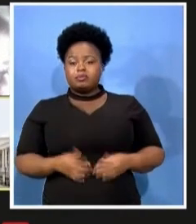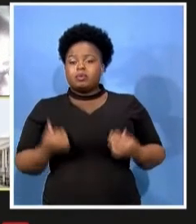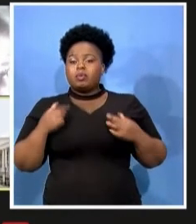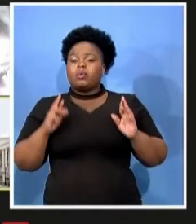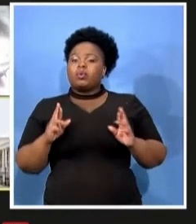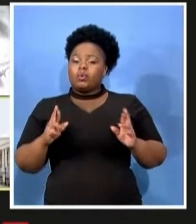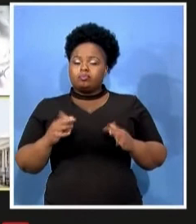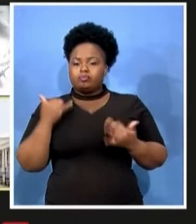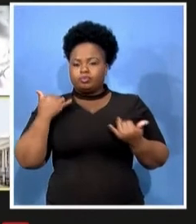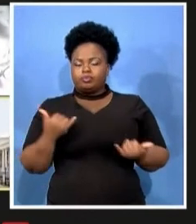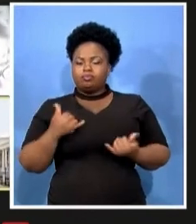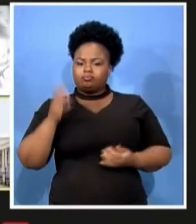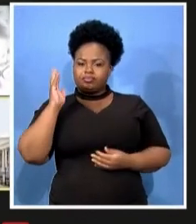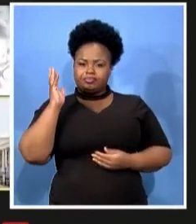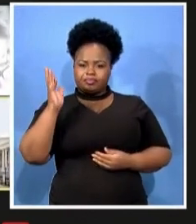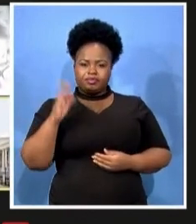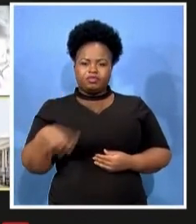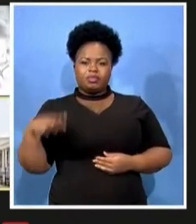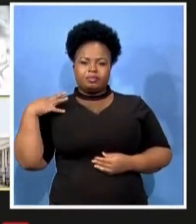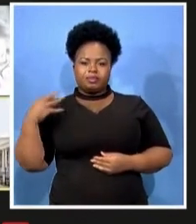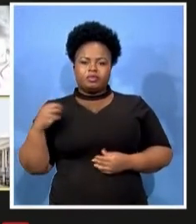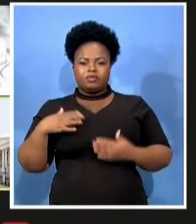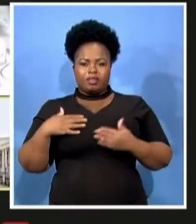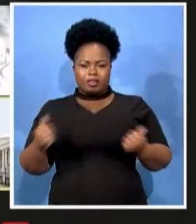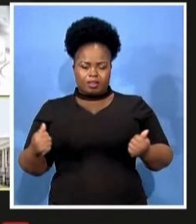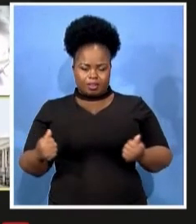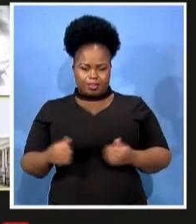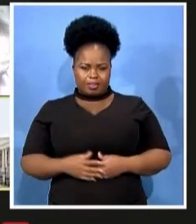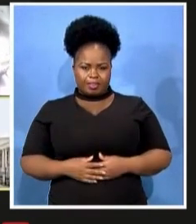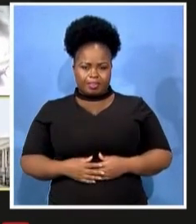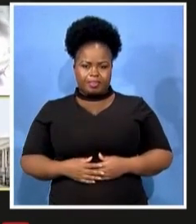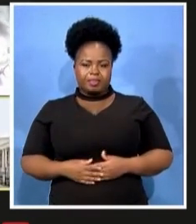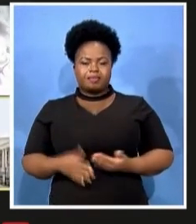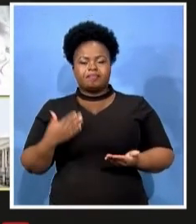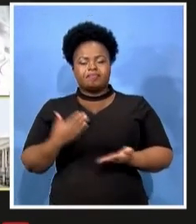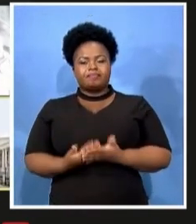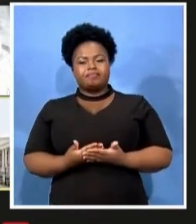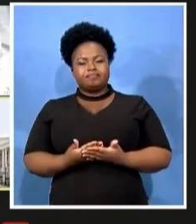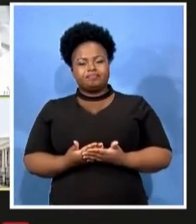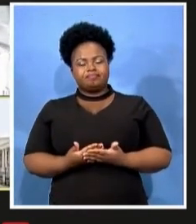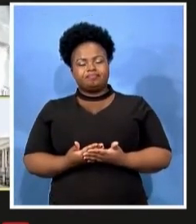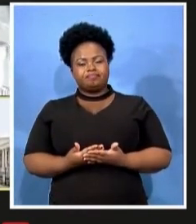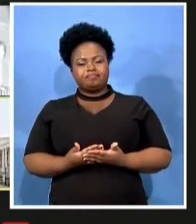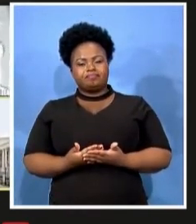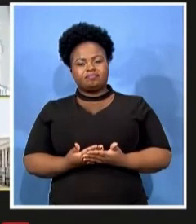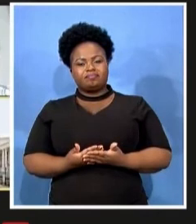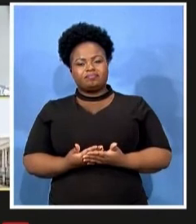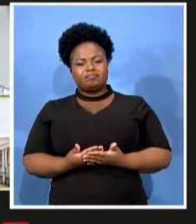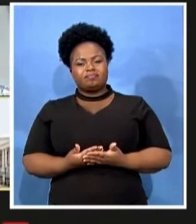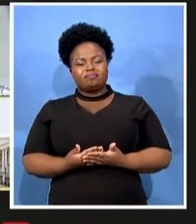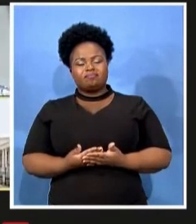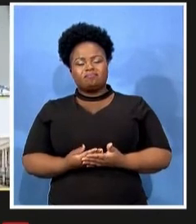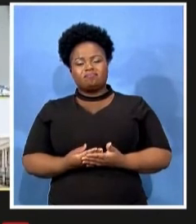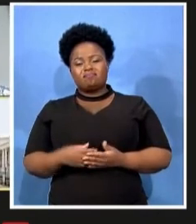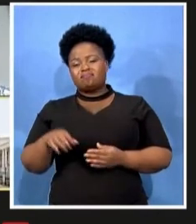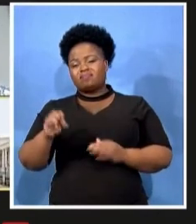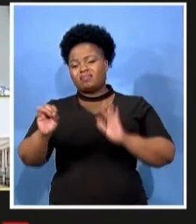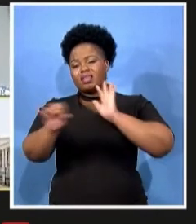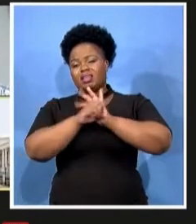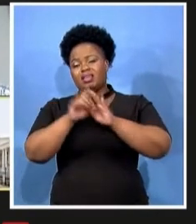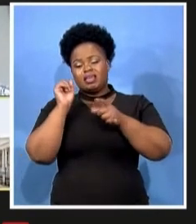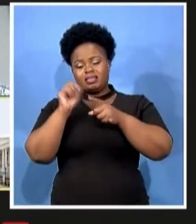of Health will indicate the gaps, if there are, where we might need to